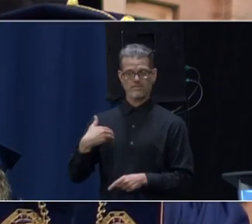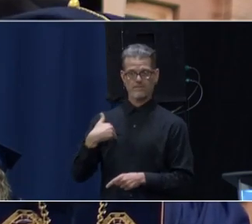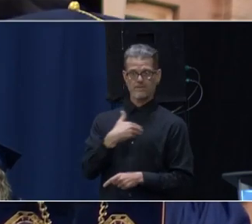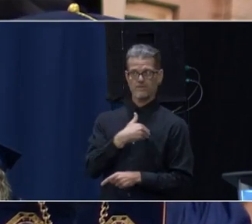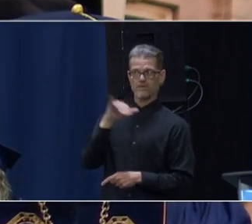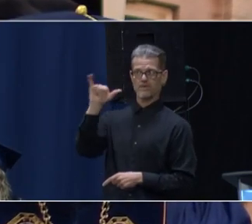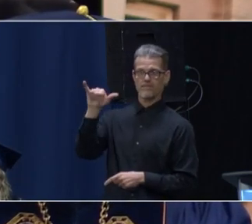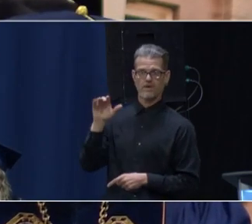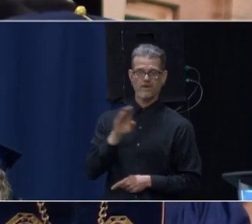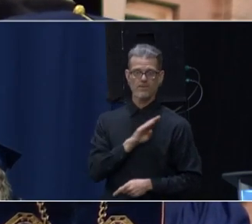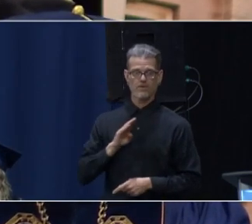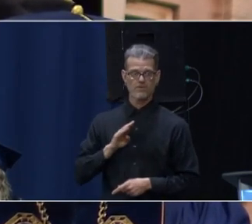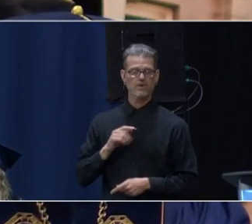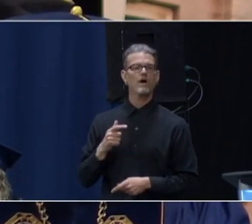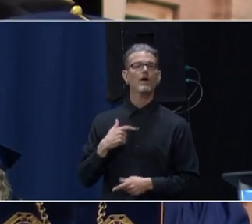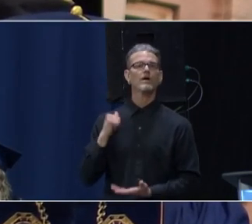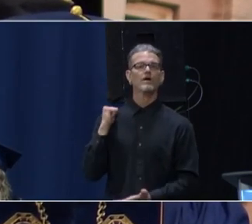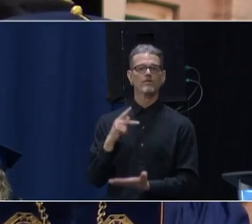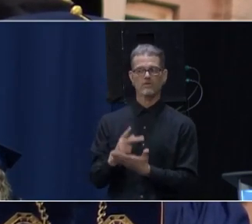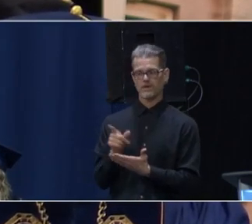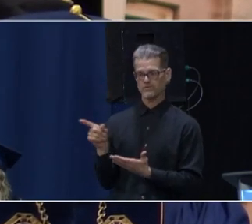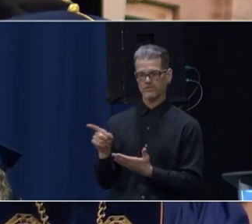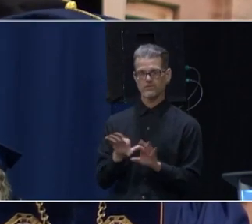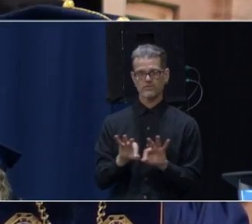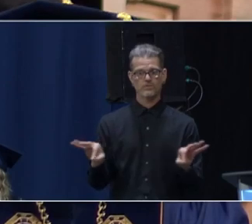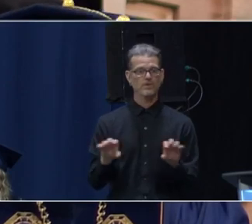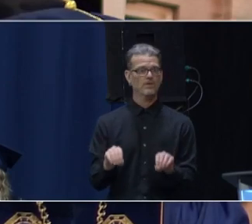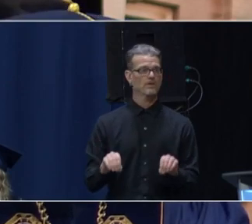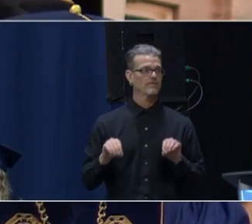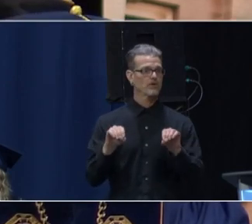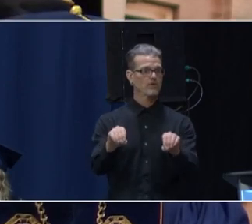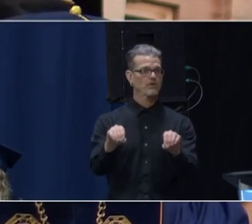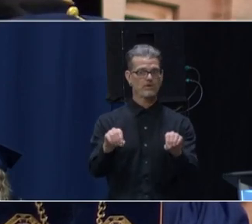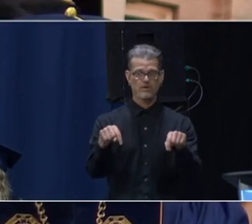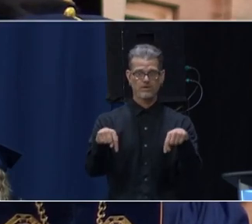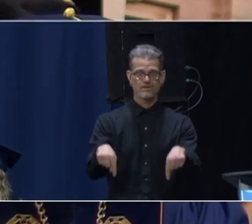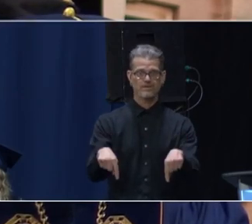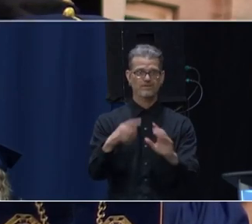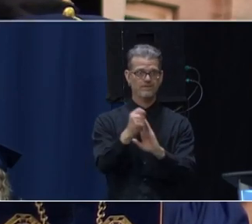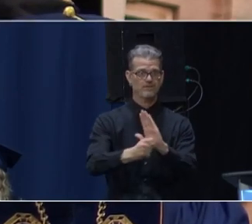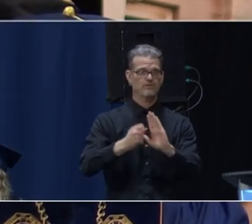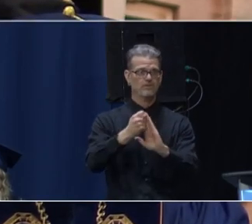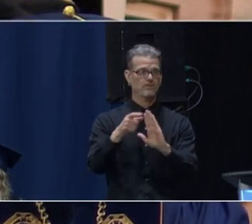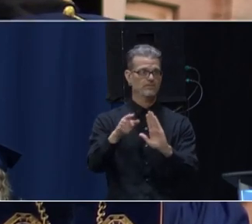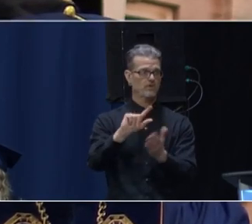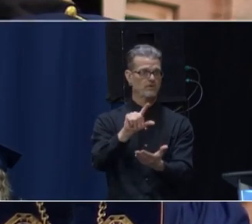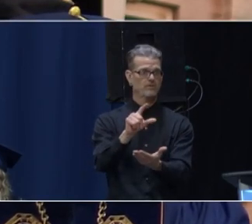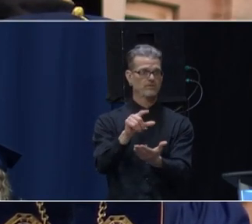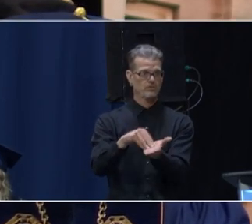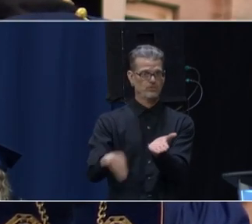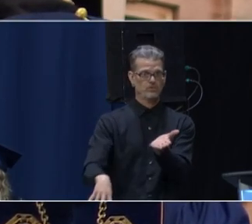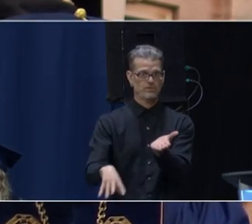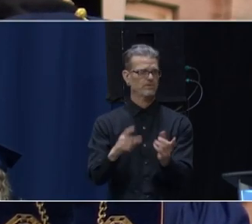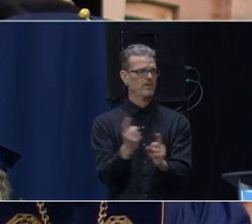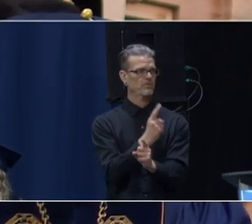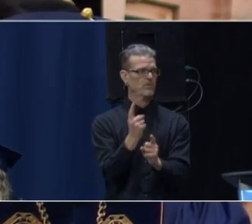board, I hereby authorize you to confer on this term's graduates the appropriate